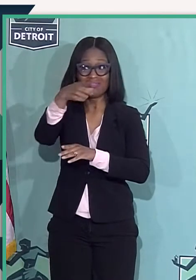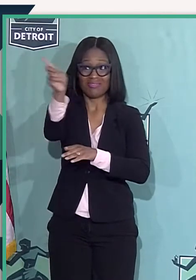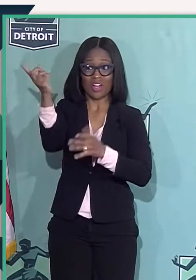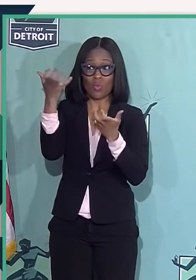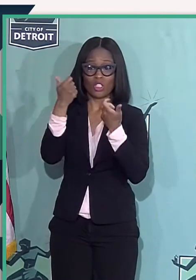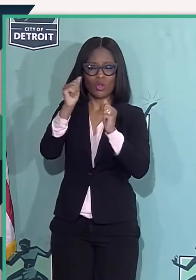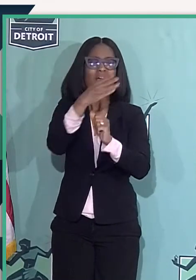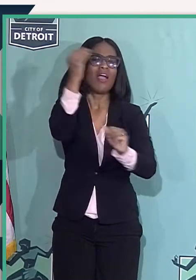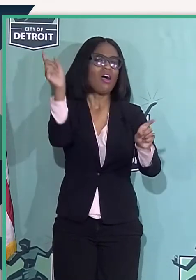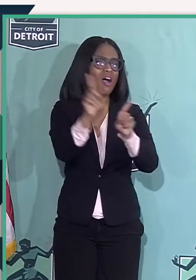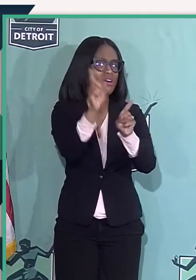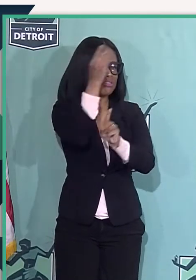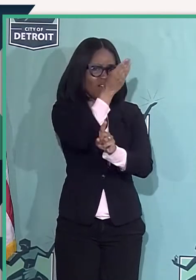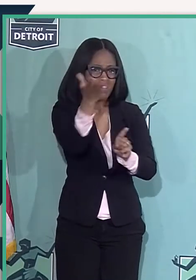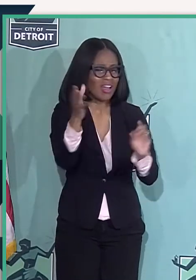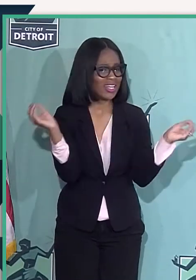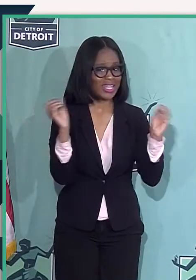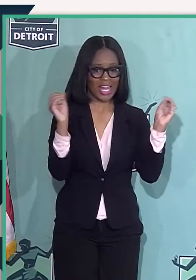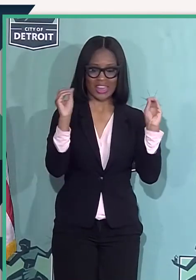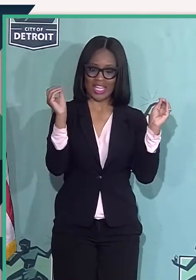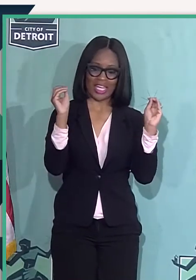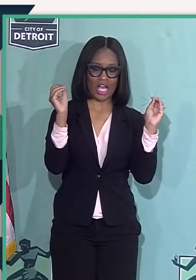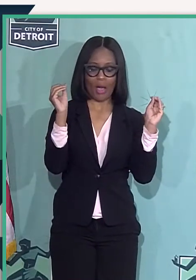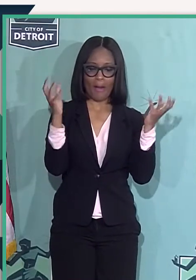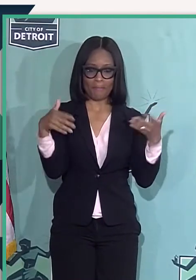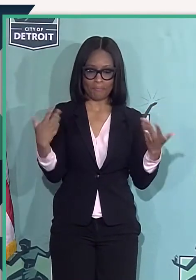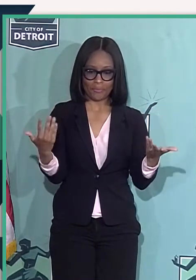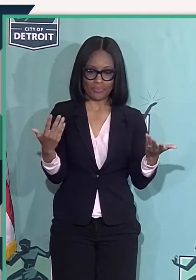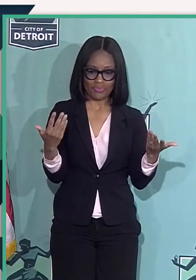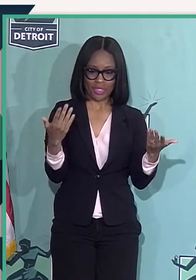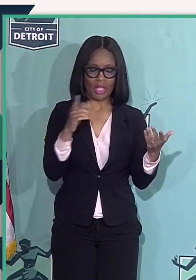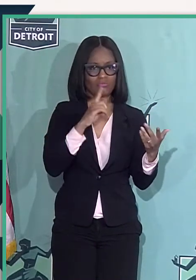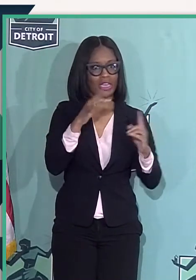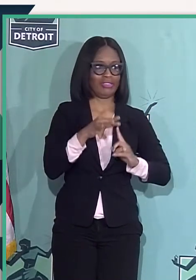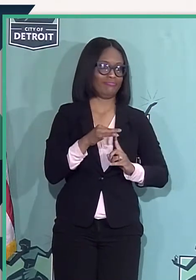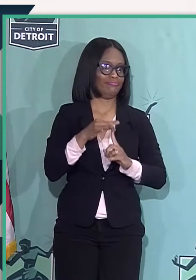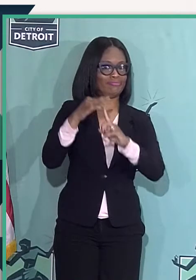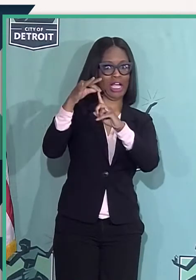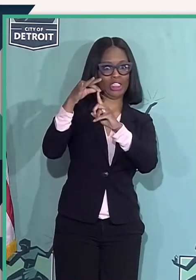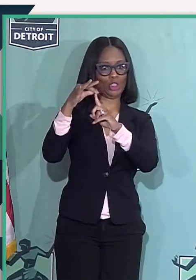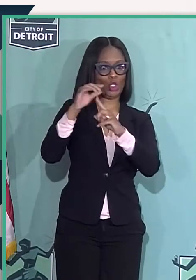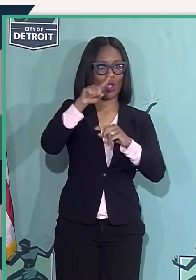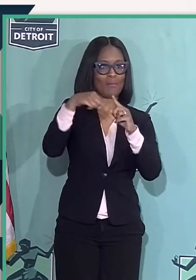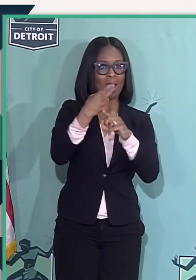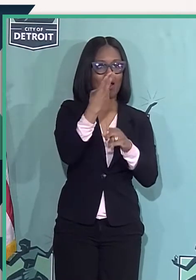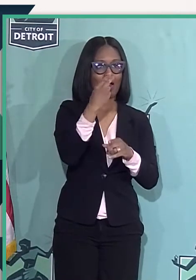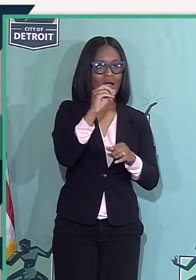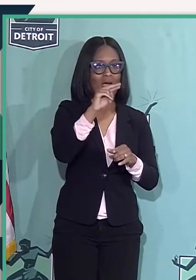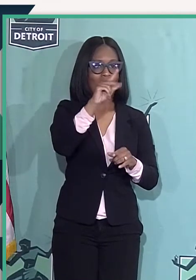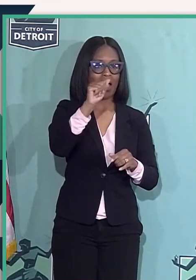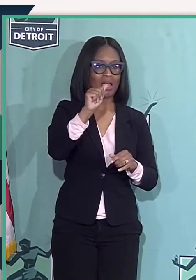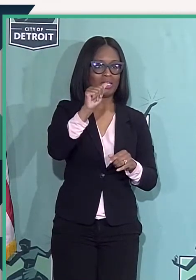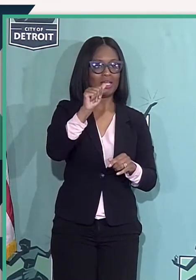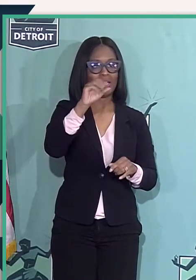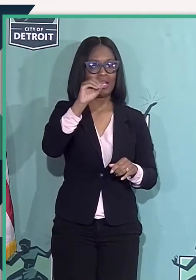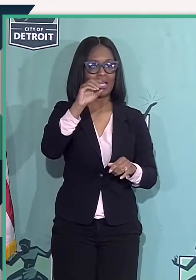opportunities. And by the way, there's nothing, I would say, so special about the Honda Odyssey